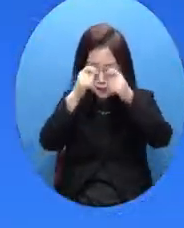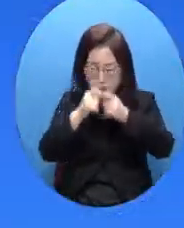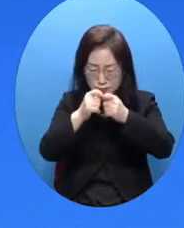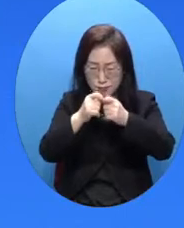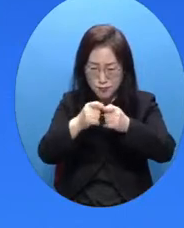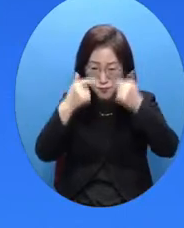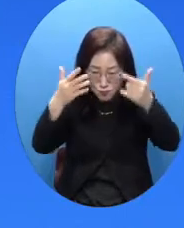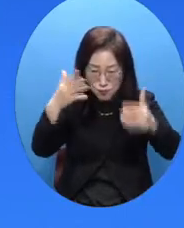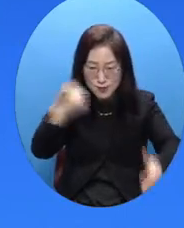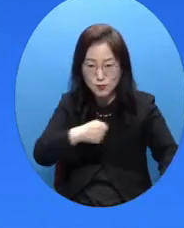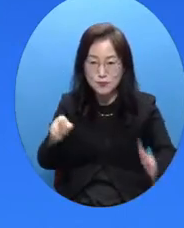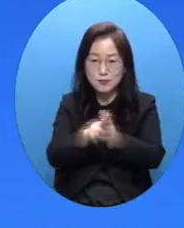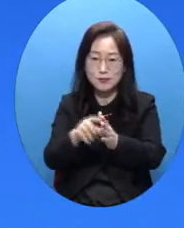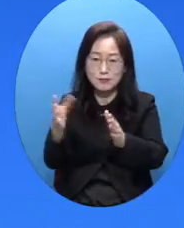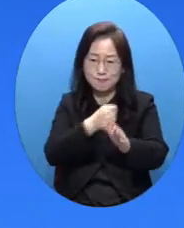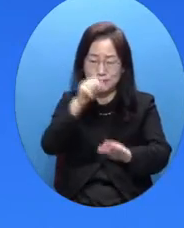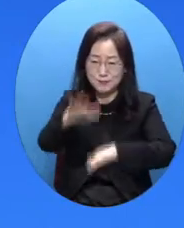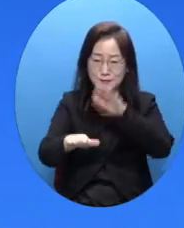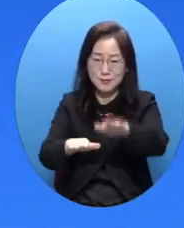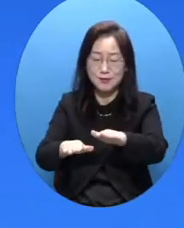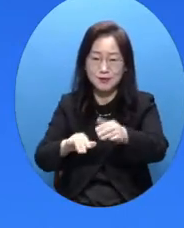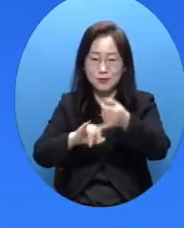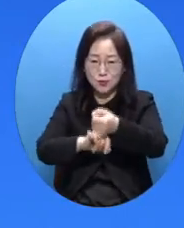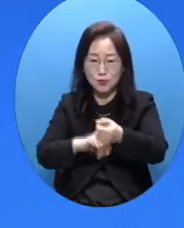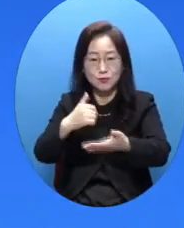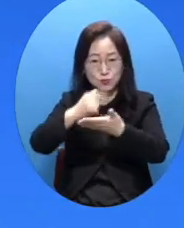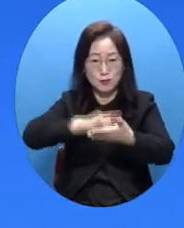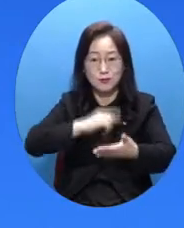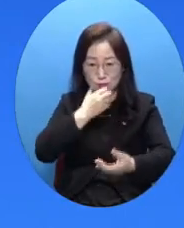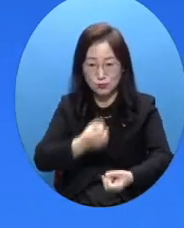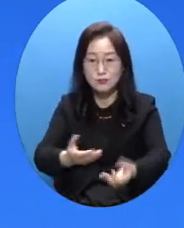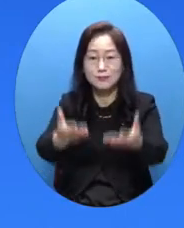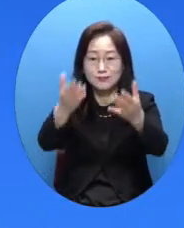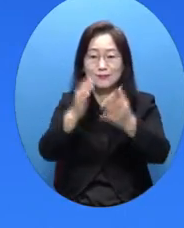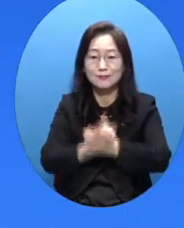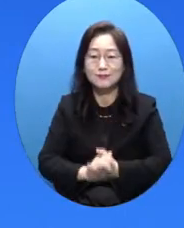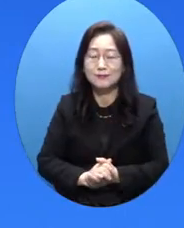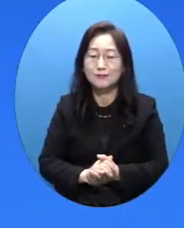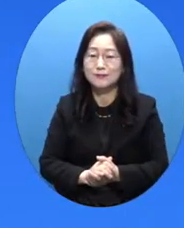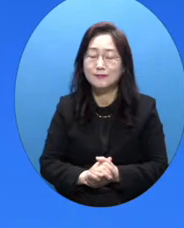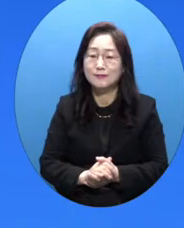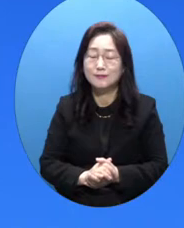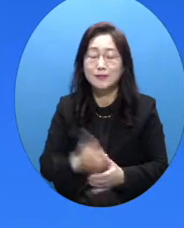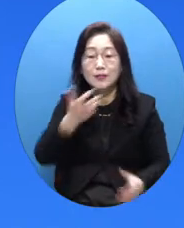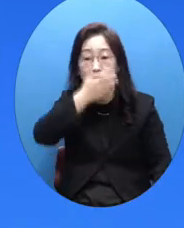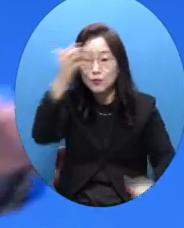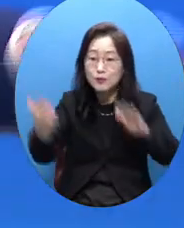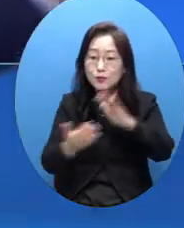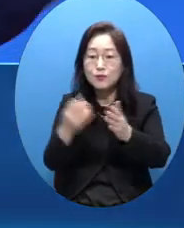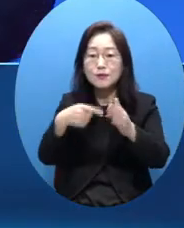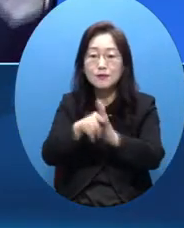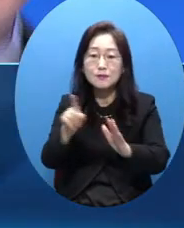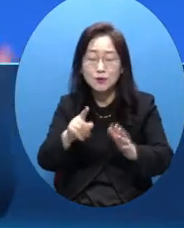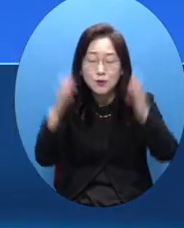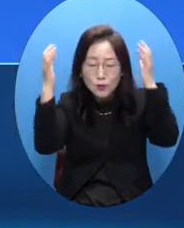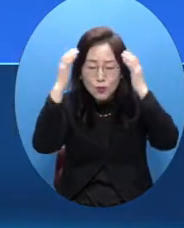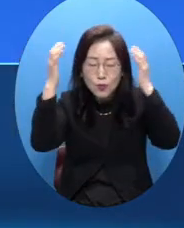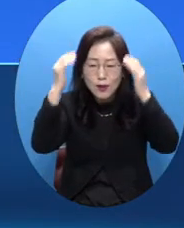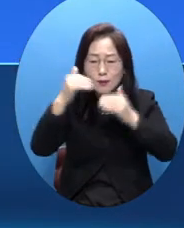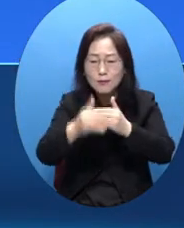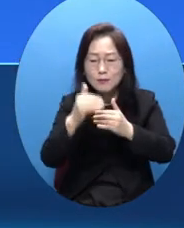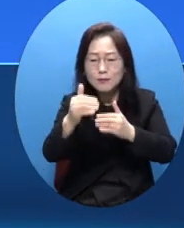we must have clear dreams and hold on to that dream with faith in order